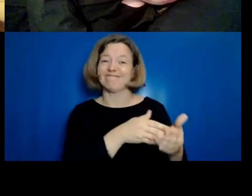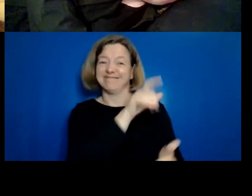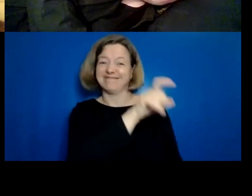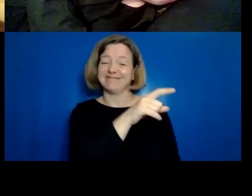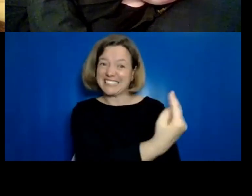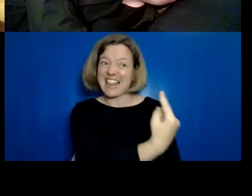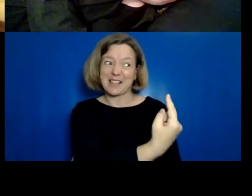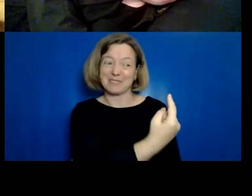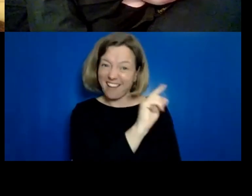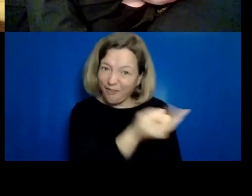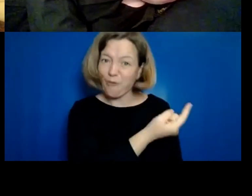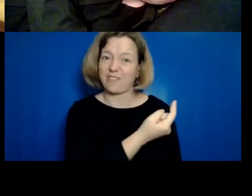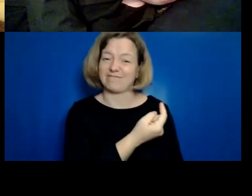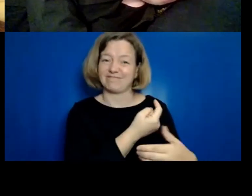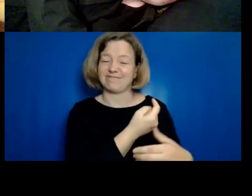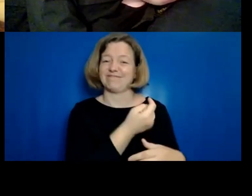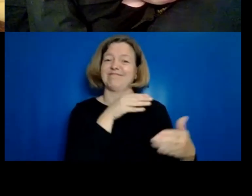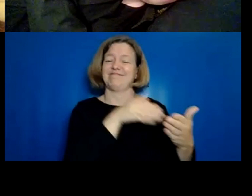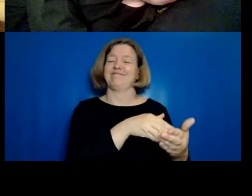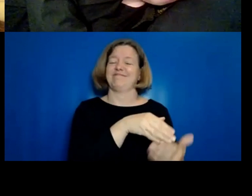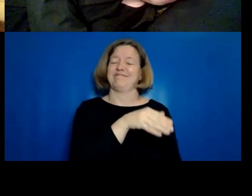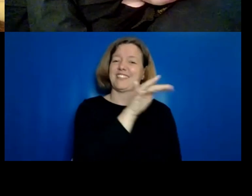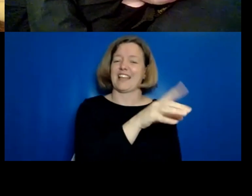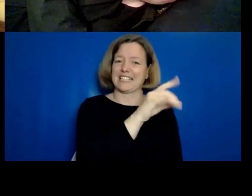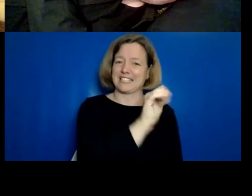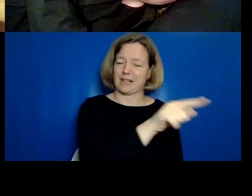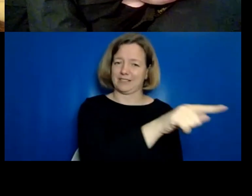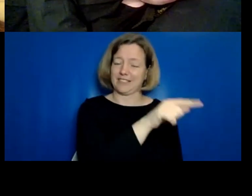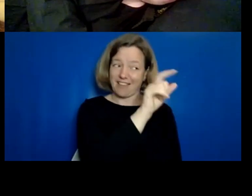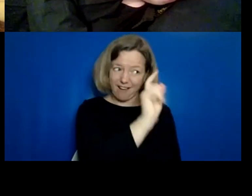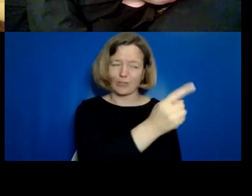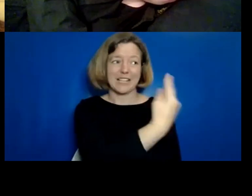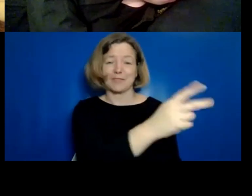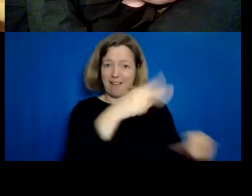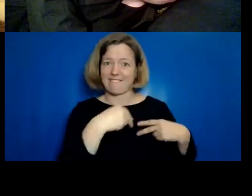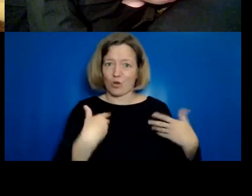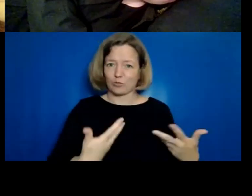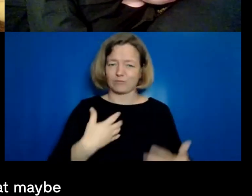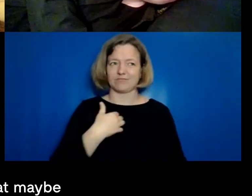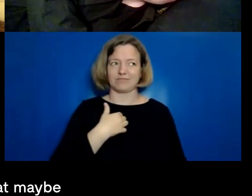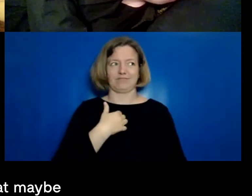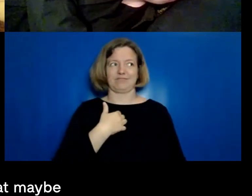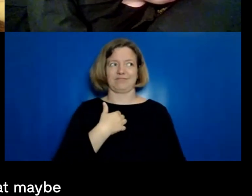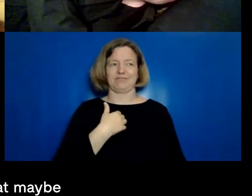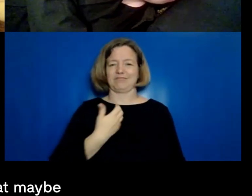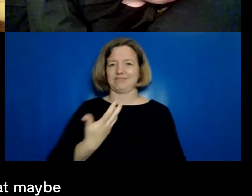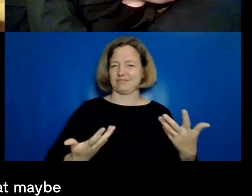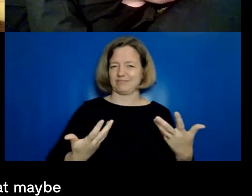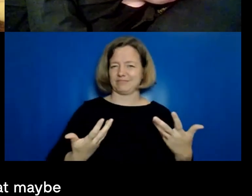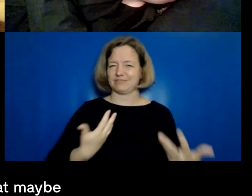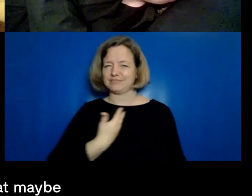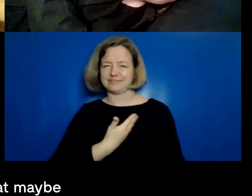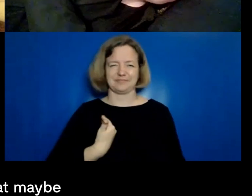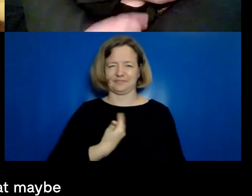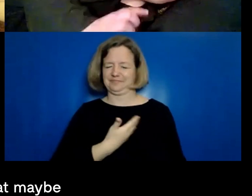disabled people who organized an event. So, and that maybe